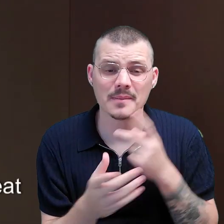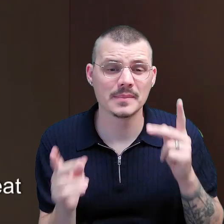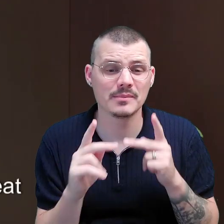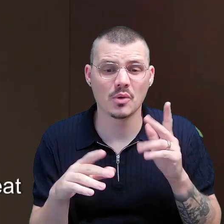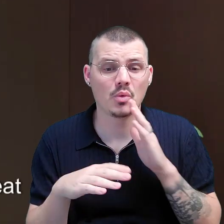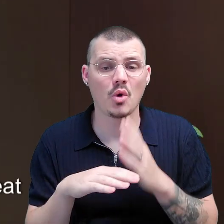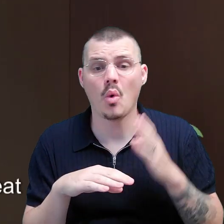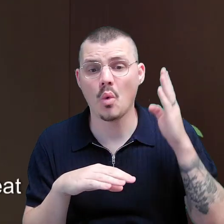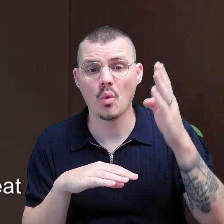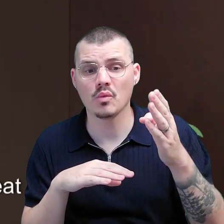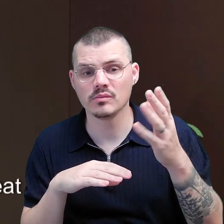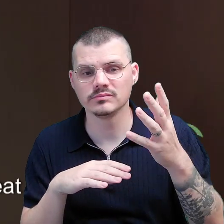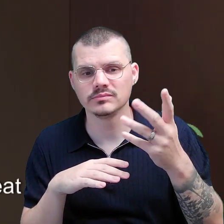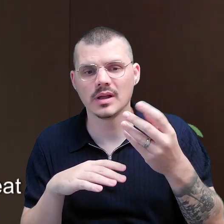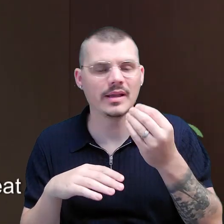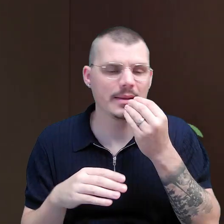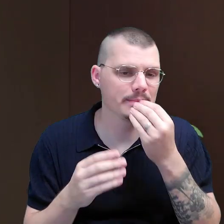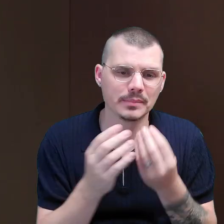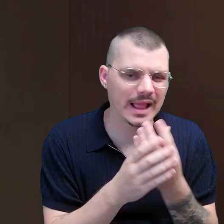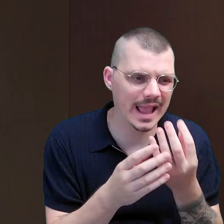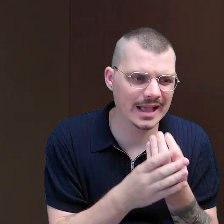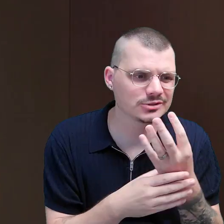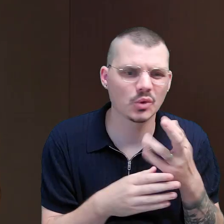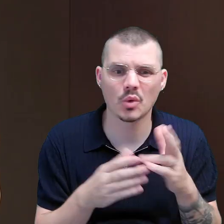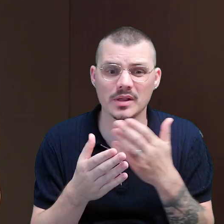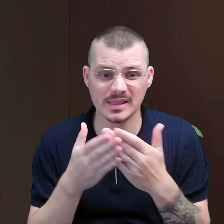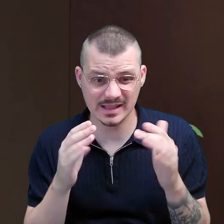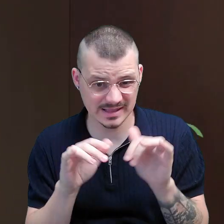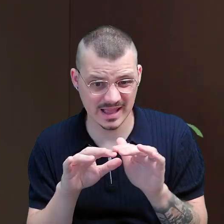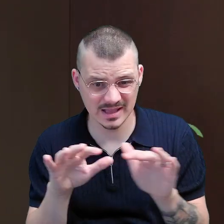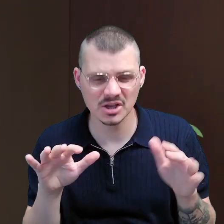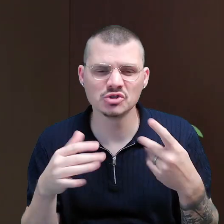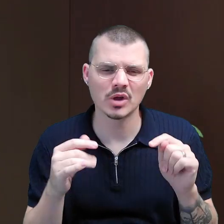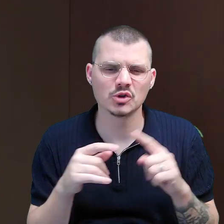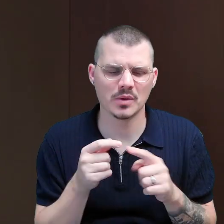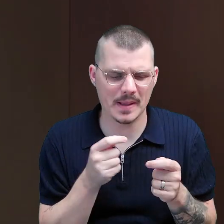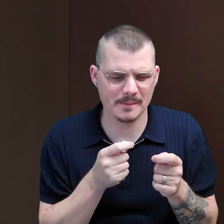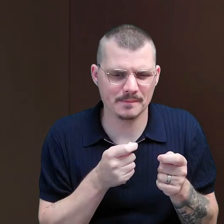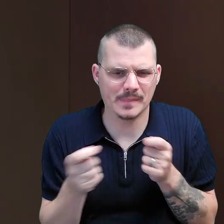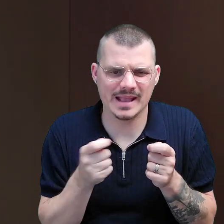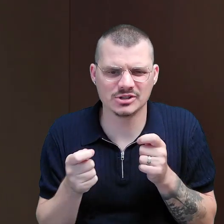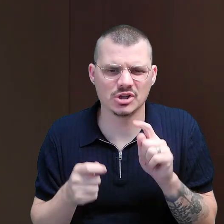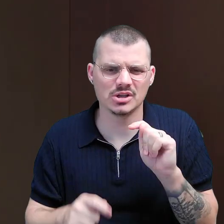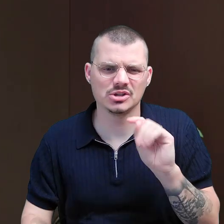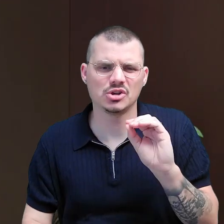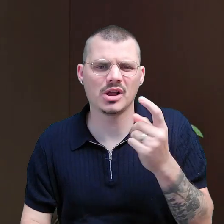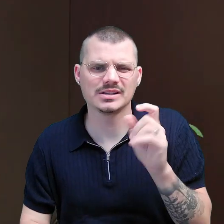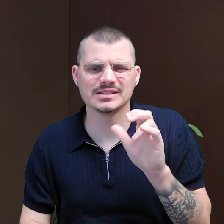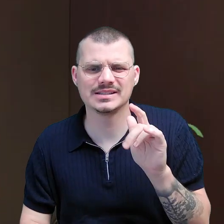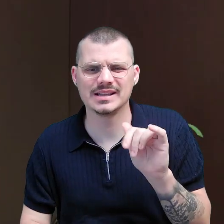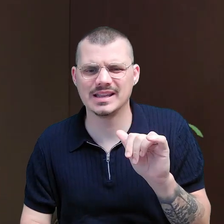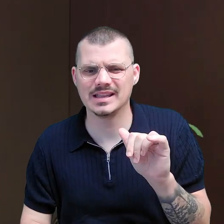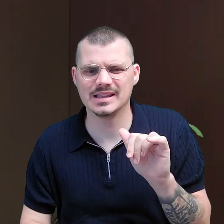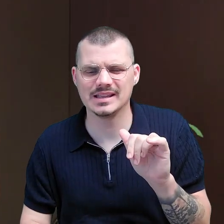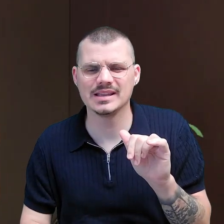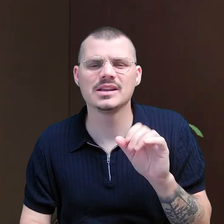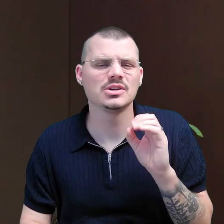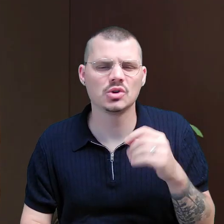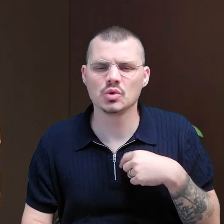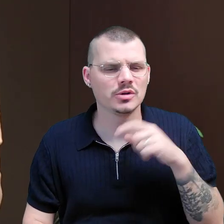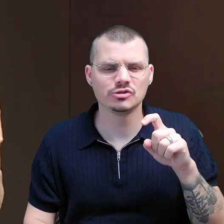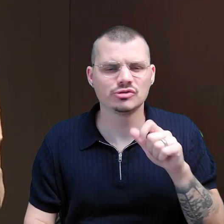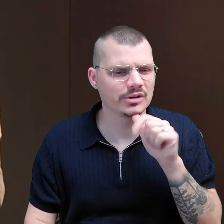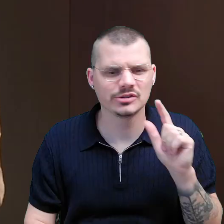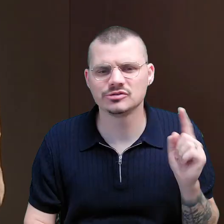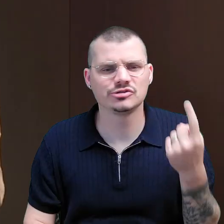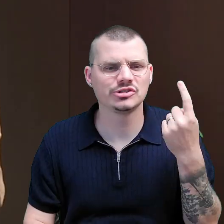Because sometimes people they eat plants or things of that nature to try and manage a toxicity.